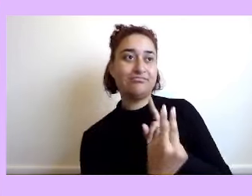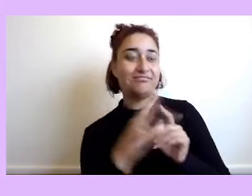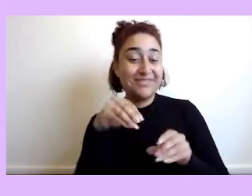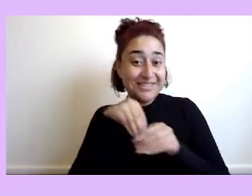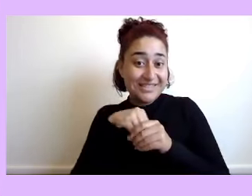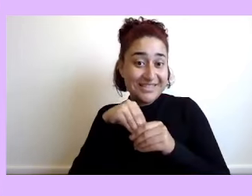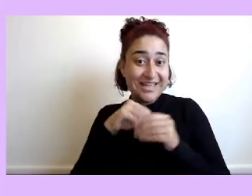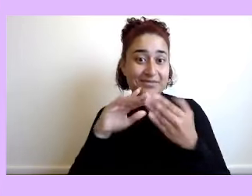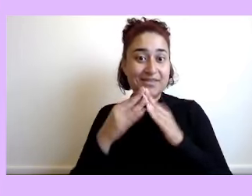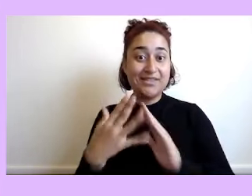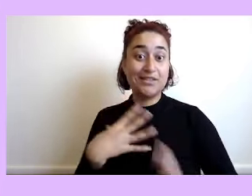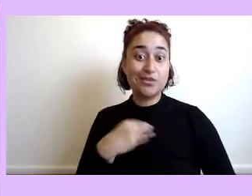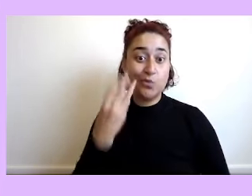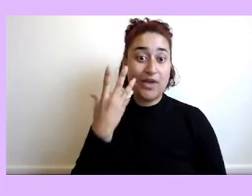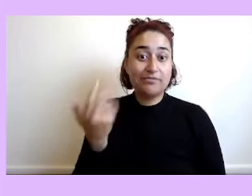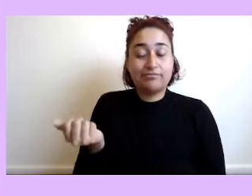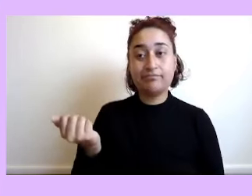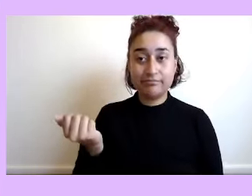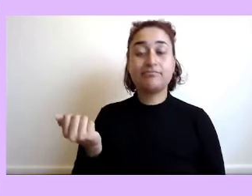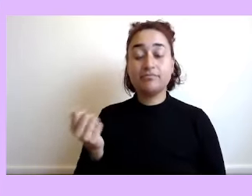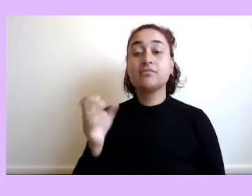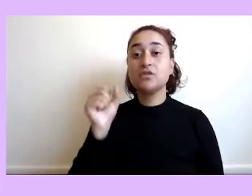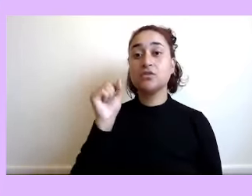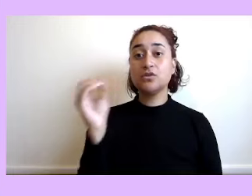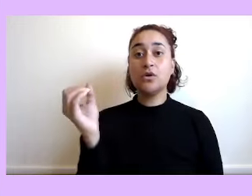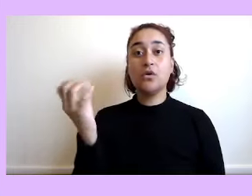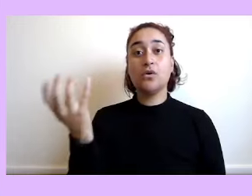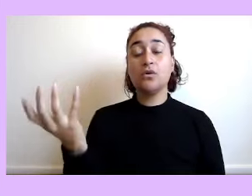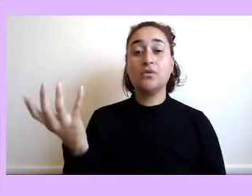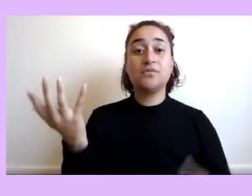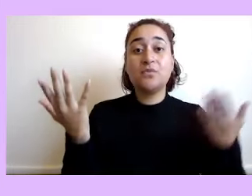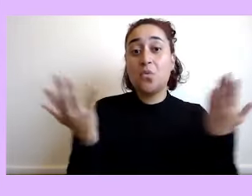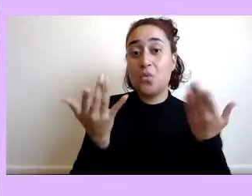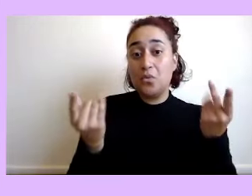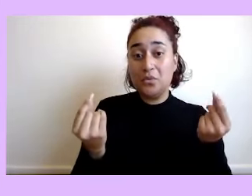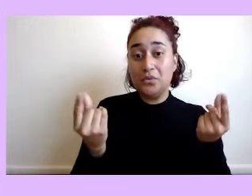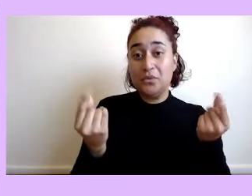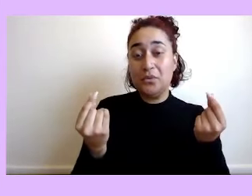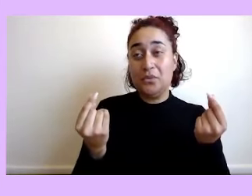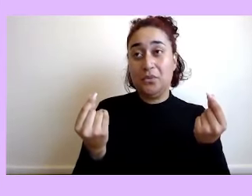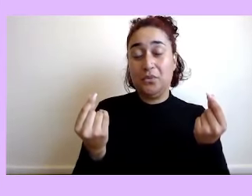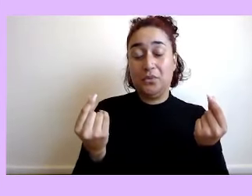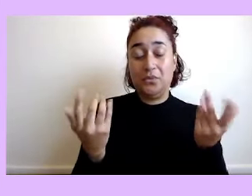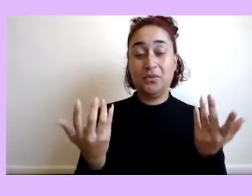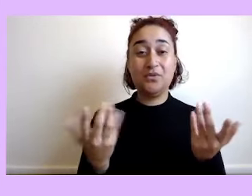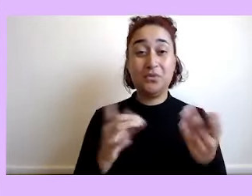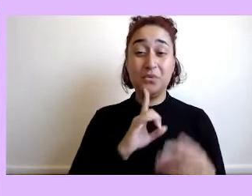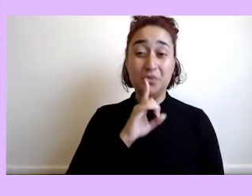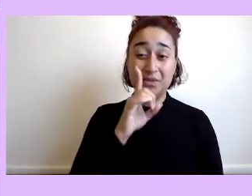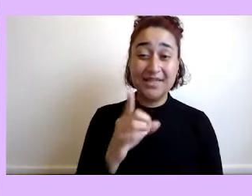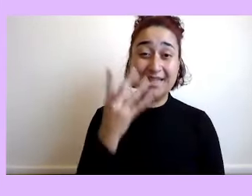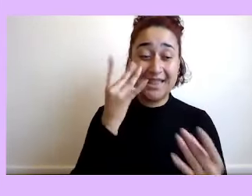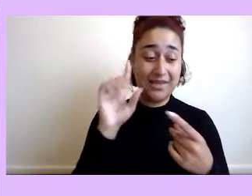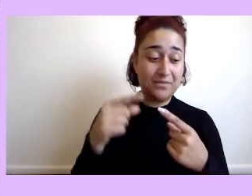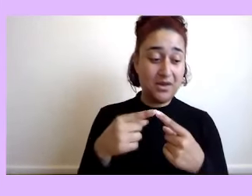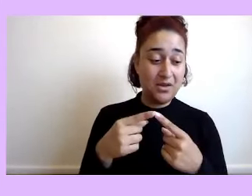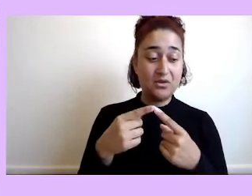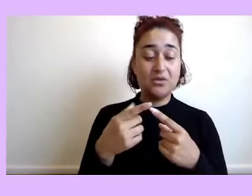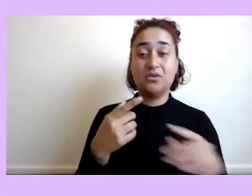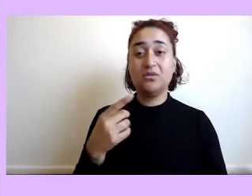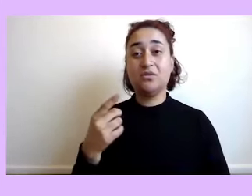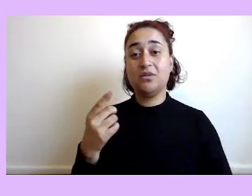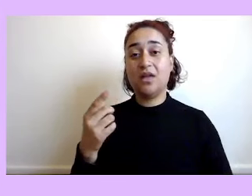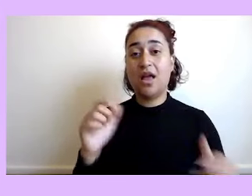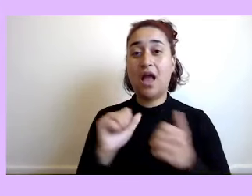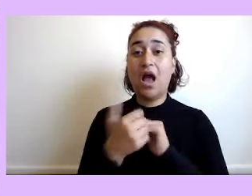is a white city. And so what do we do to really think about how we